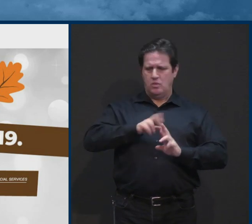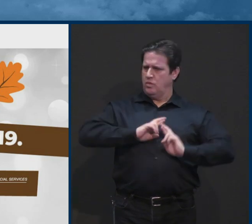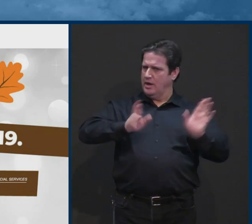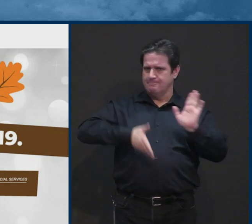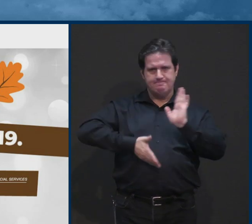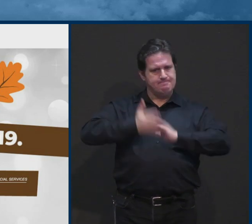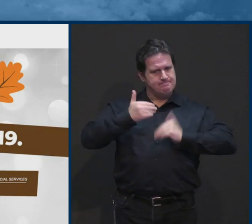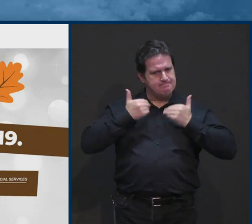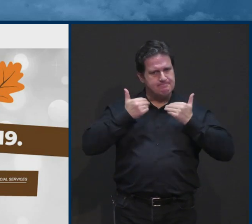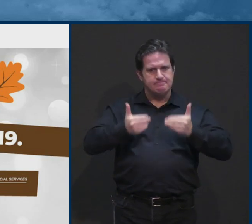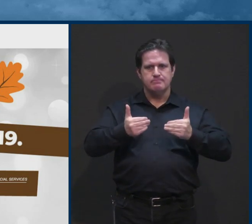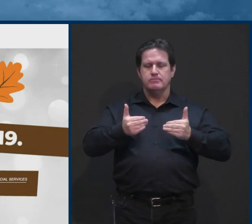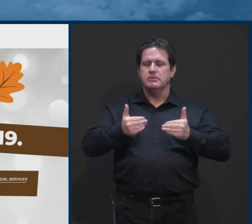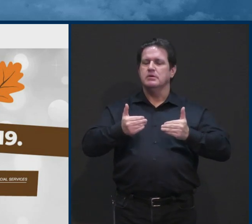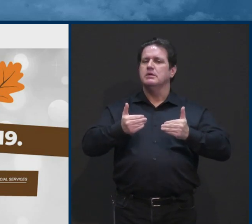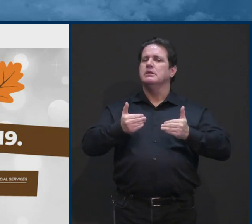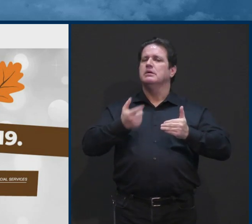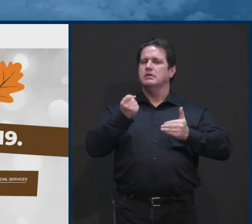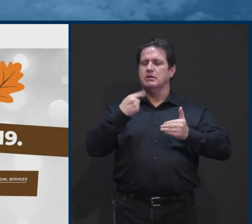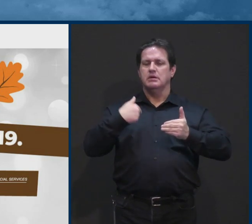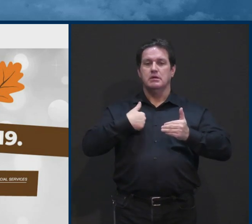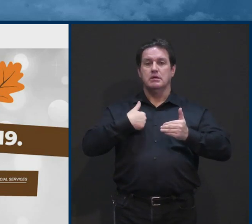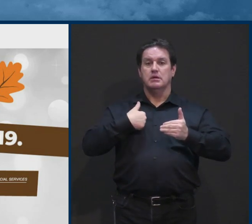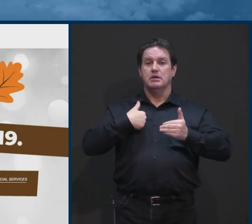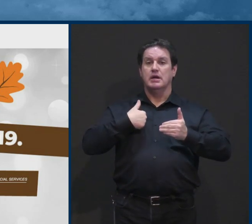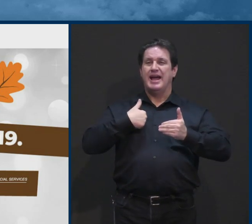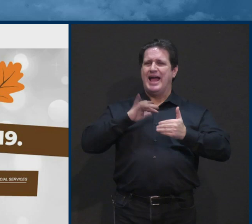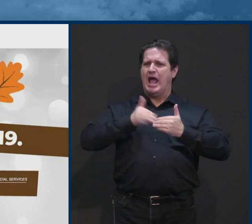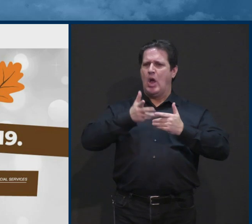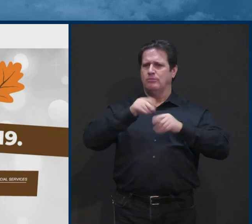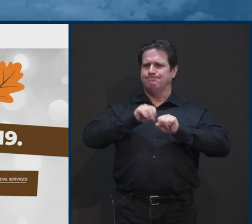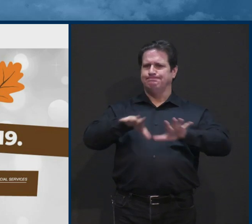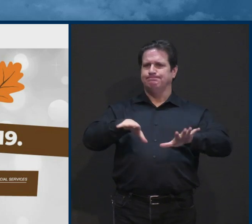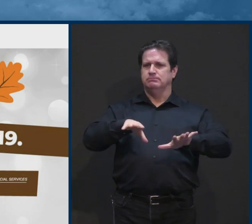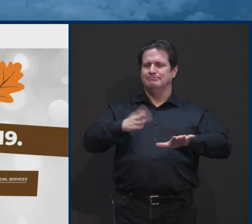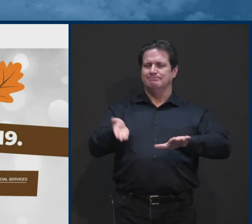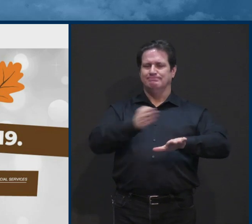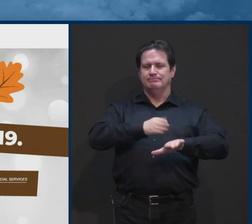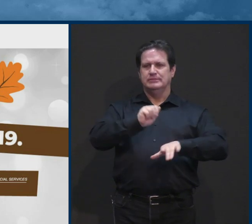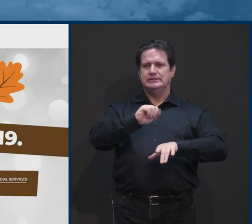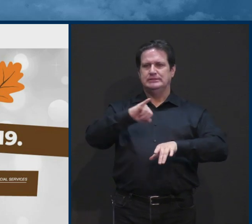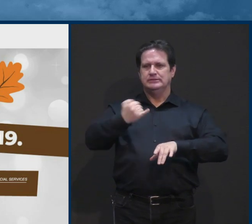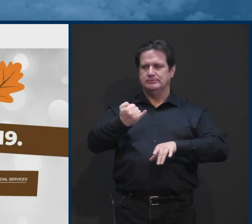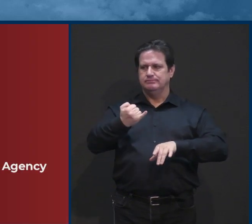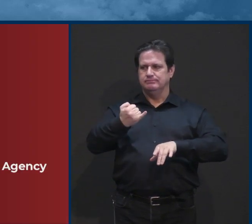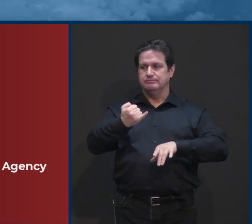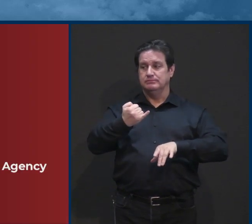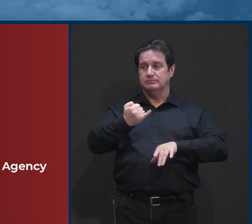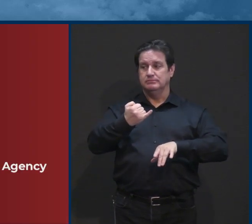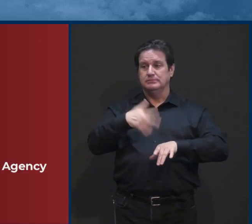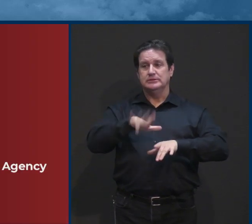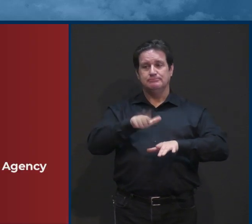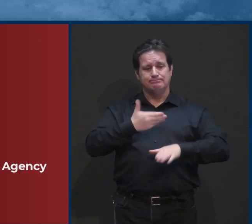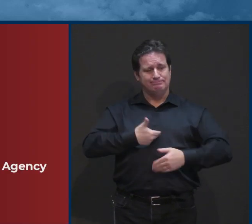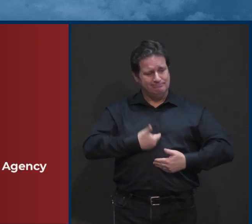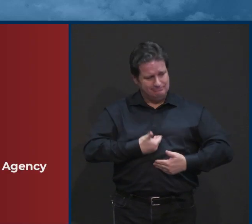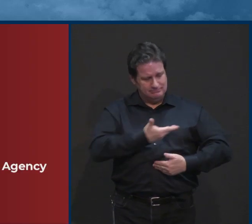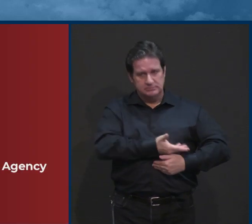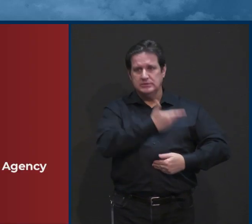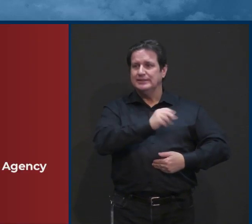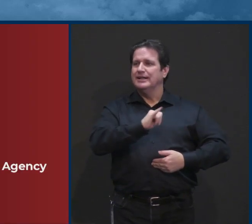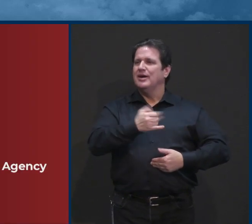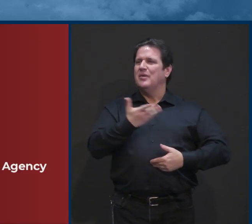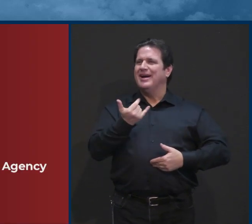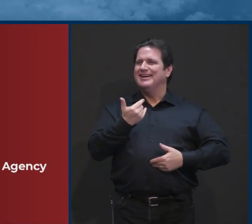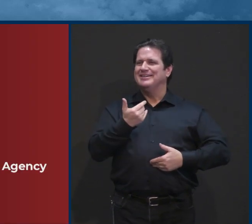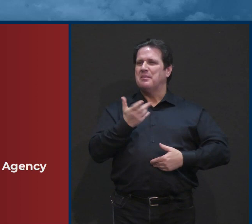go with respect to that distribution. AJ, I think you should just stand up, take a bow, and maybe